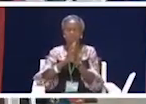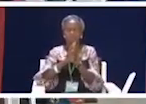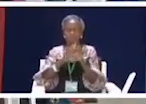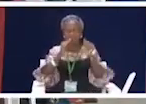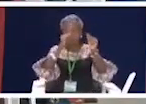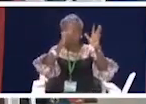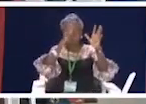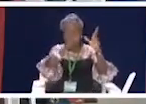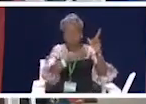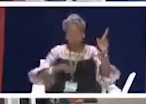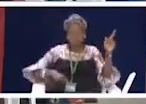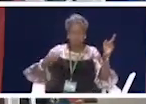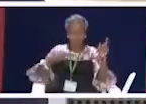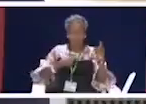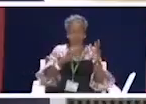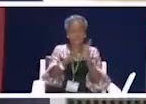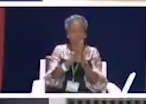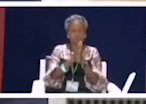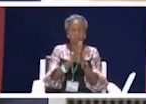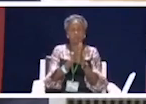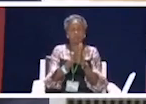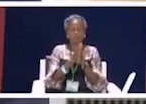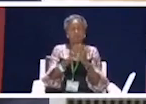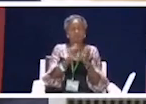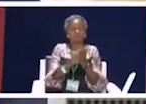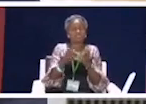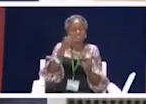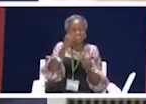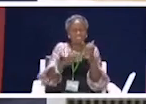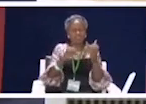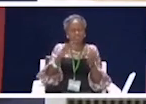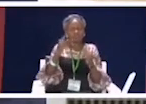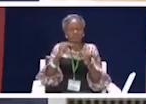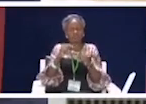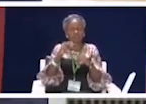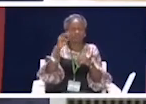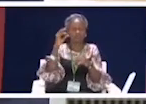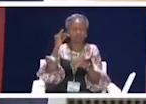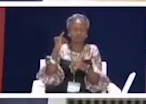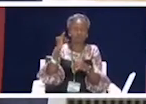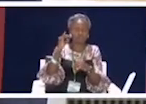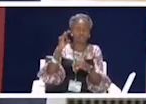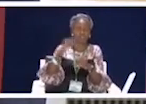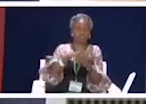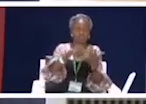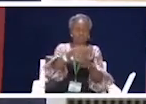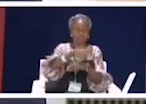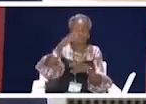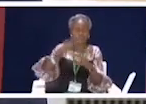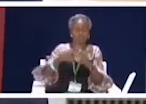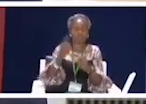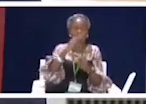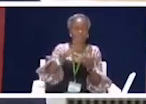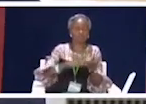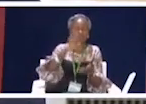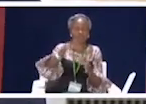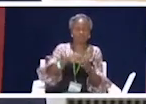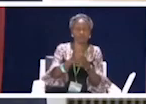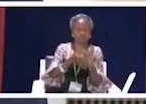Father, Lord, we pray that the end of the ministration tonight, your name alone will be glorified.